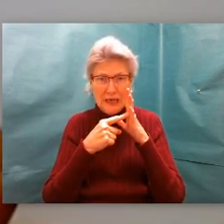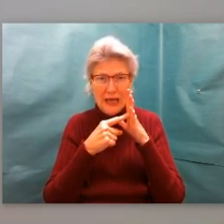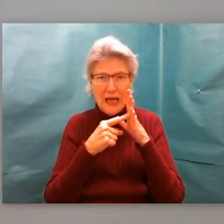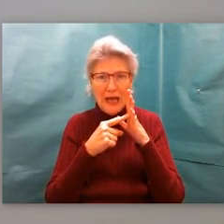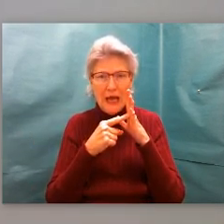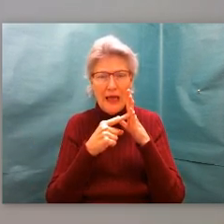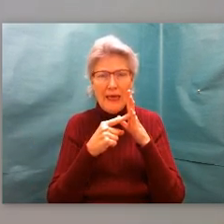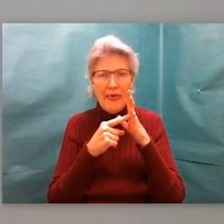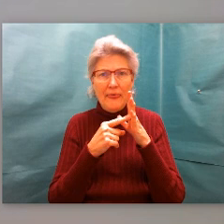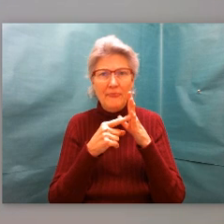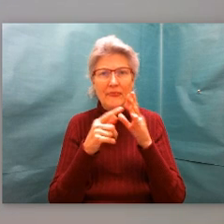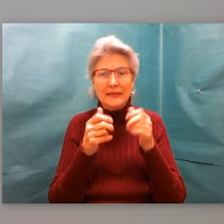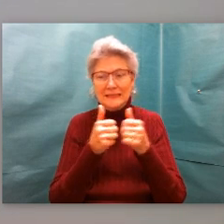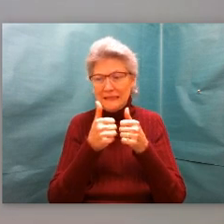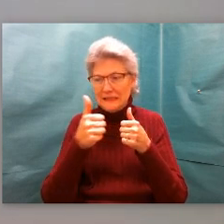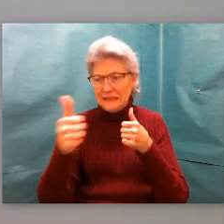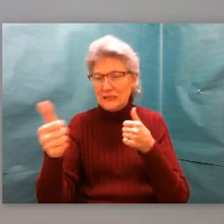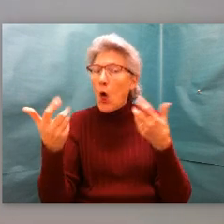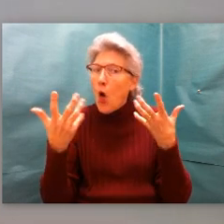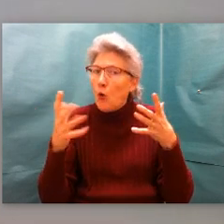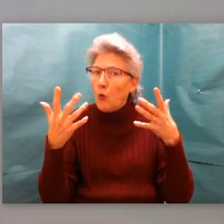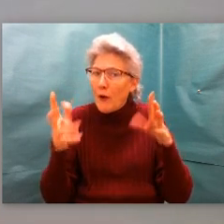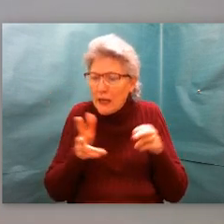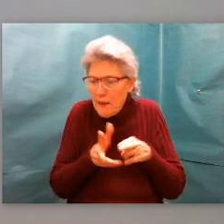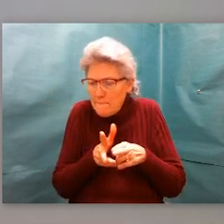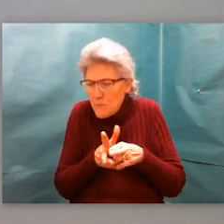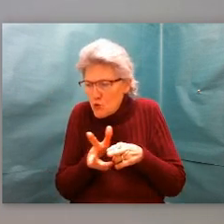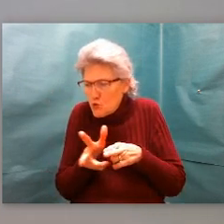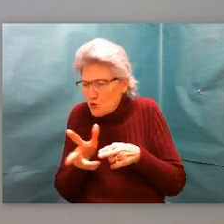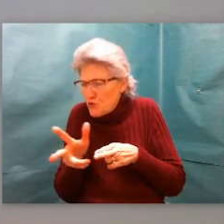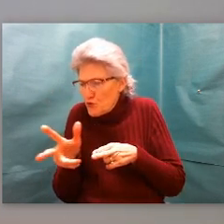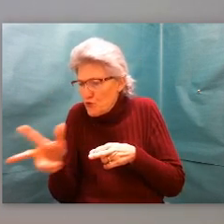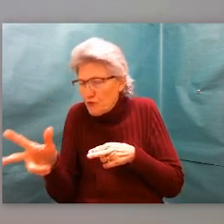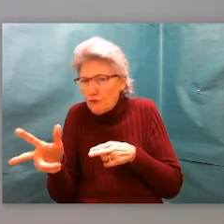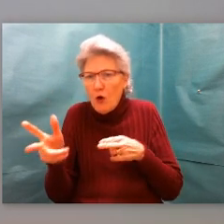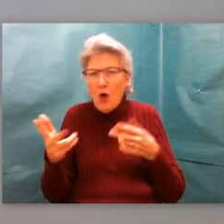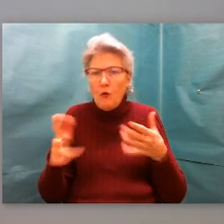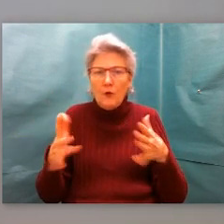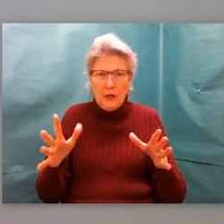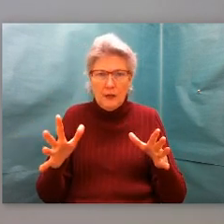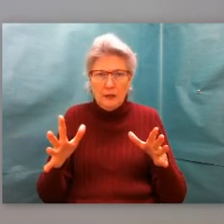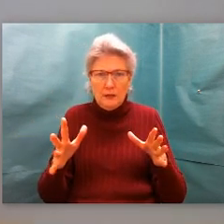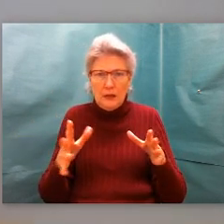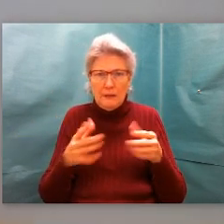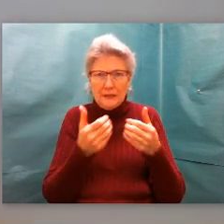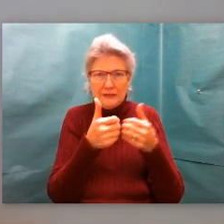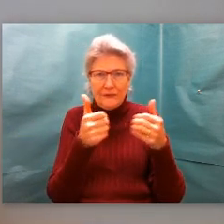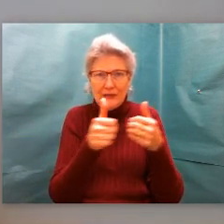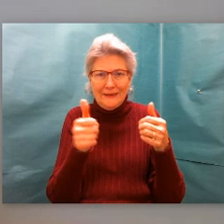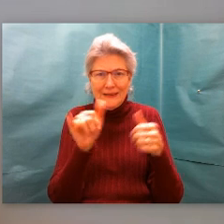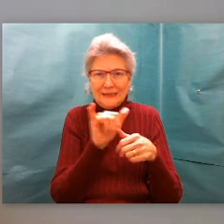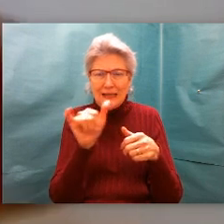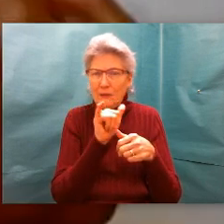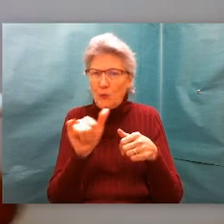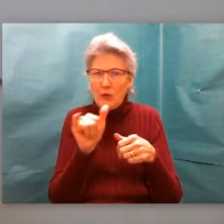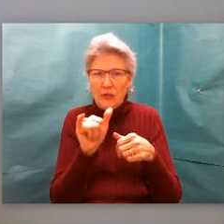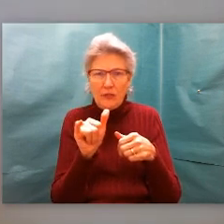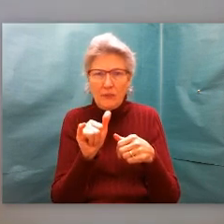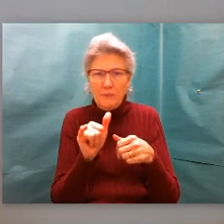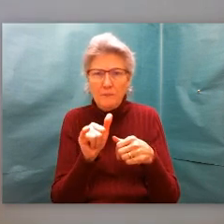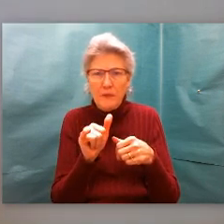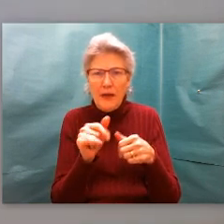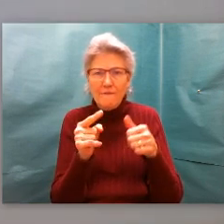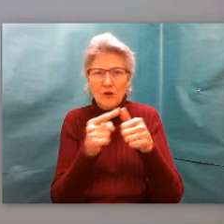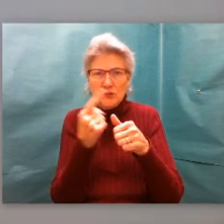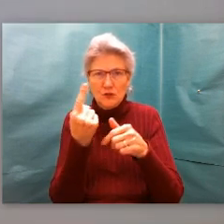visualize the distance that has already been traveled. And I'm going to split it up the same way that I did with my bar